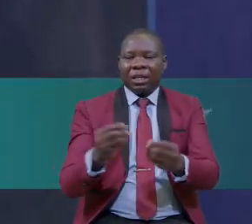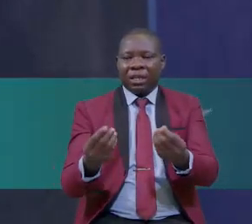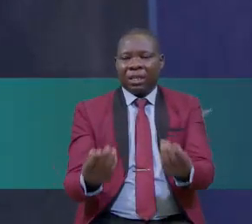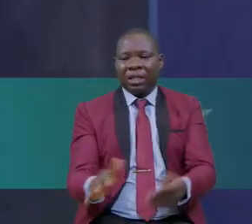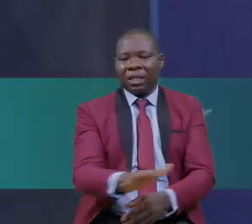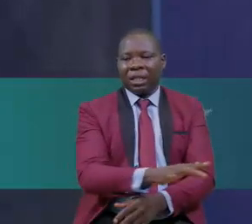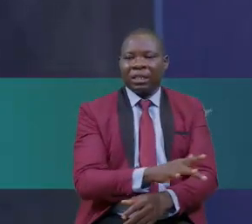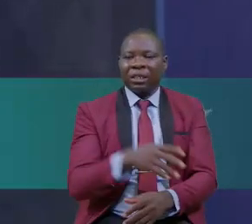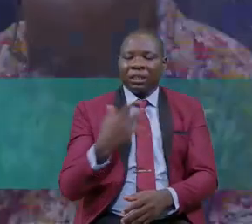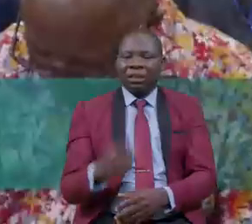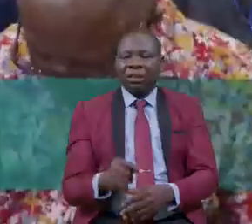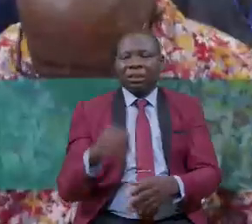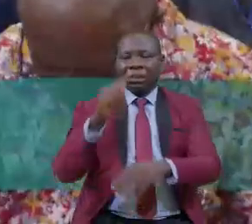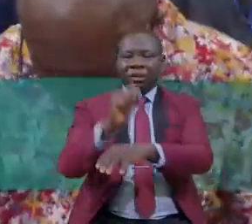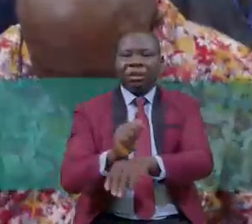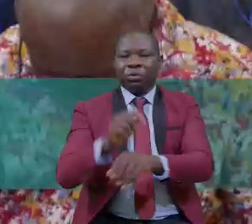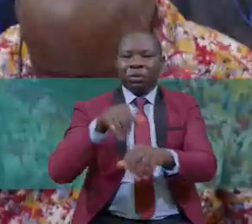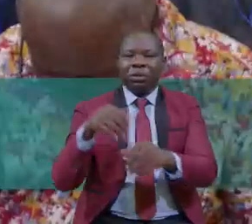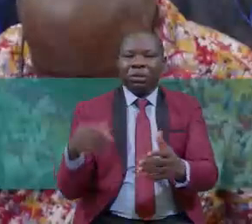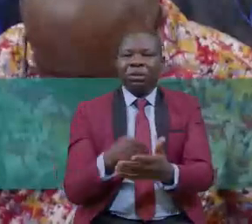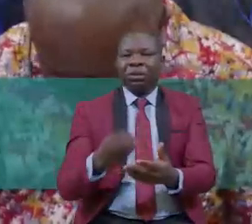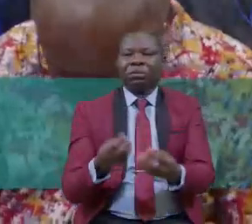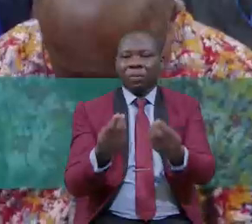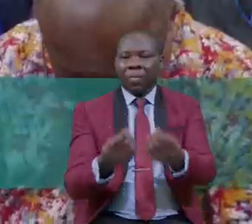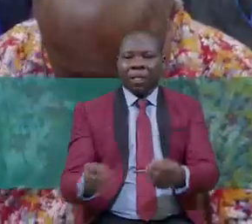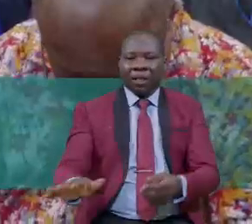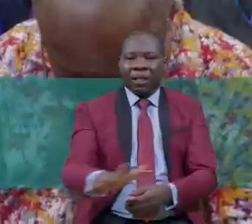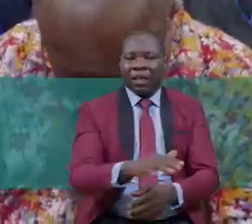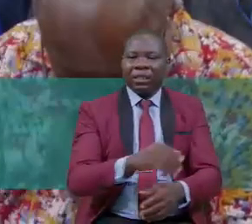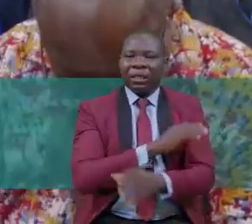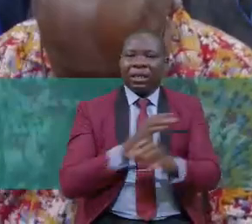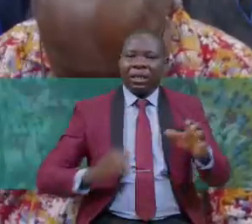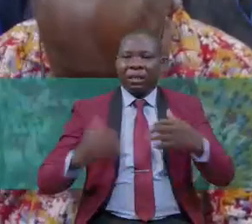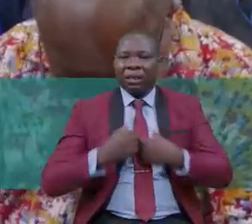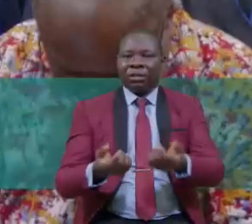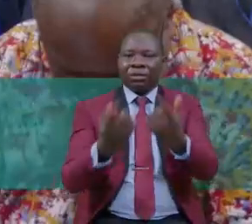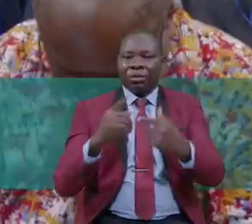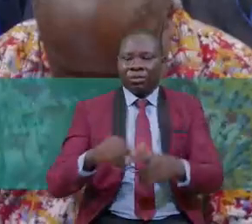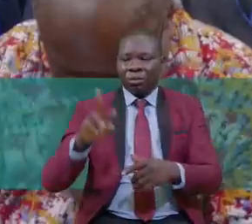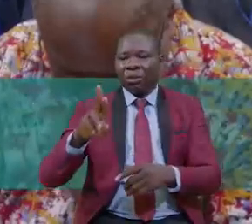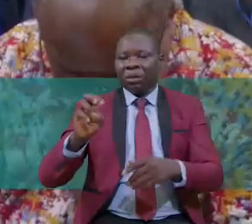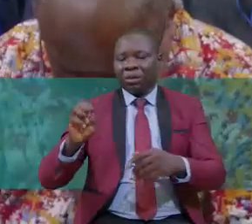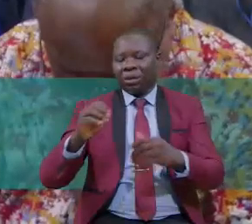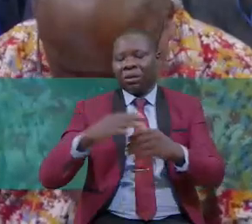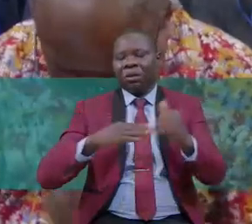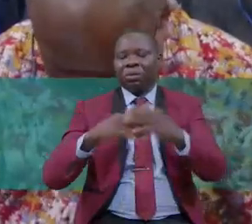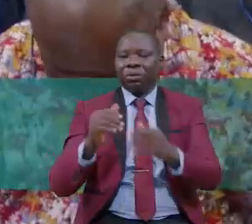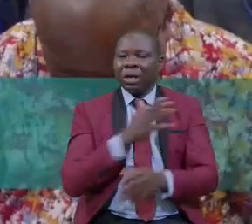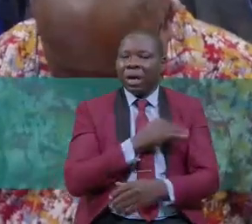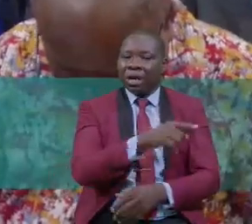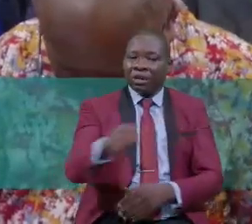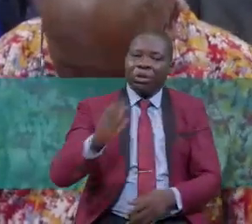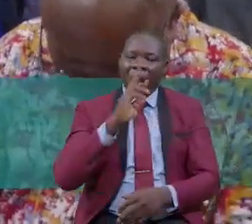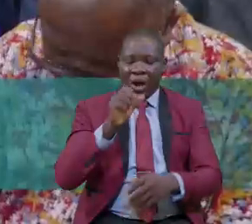come to rebuild. And you are workers together with him. We will rebuild